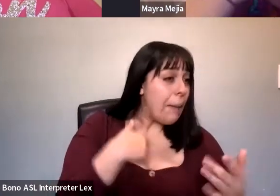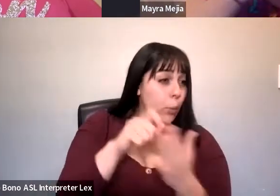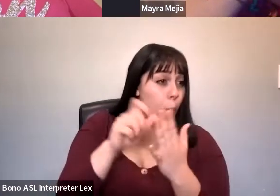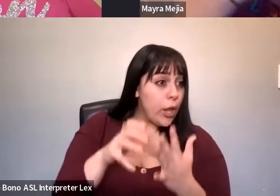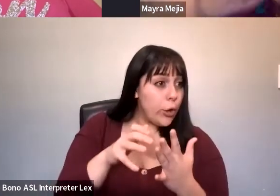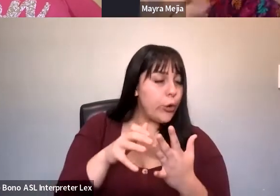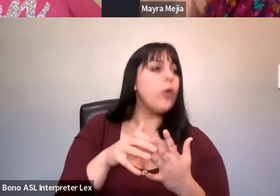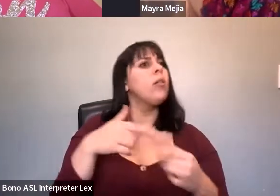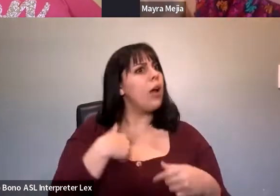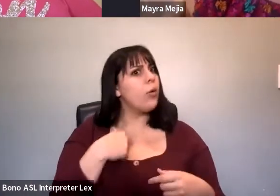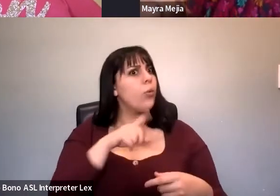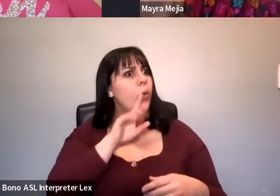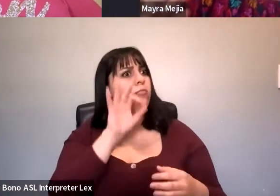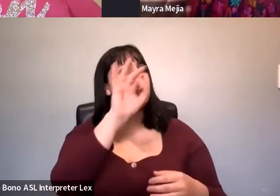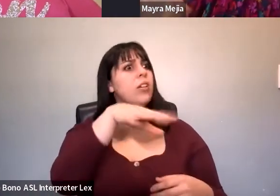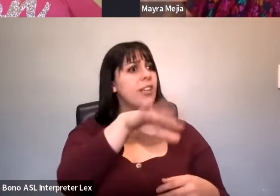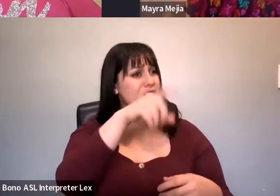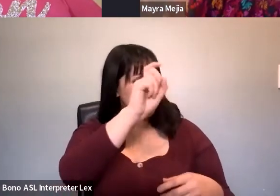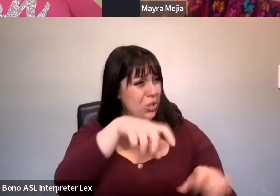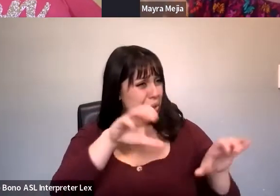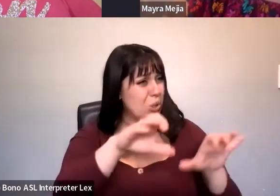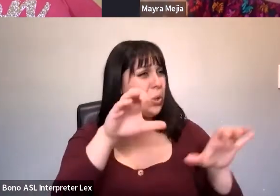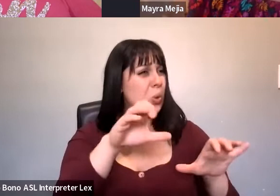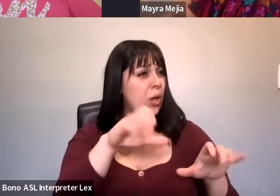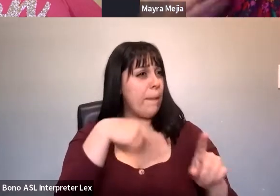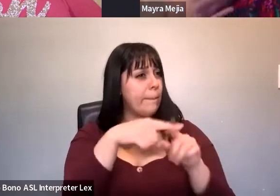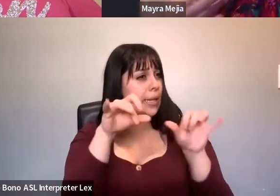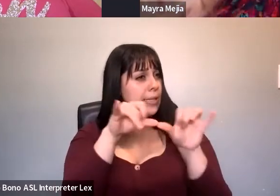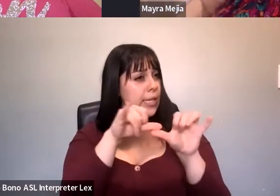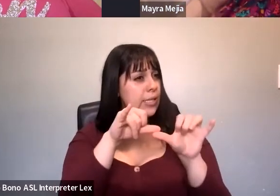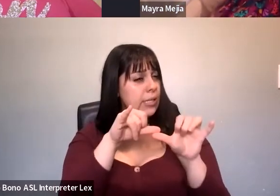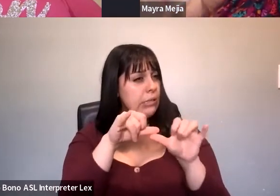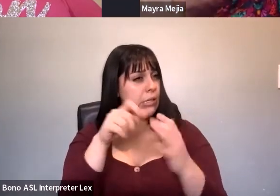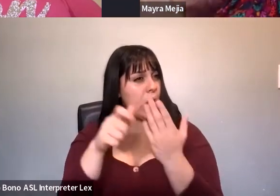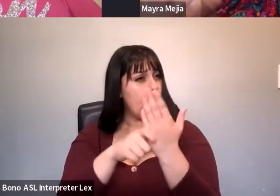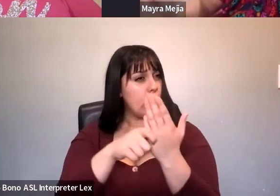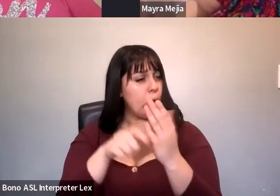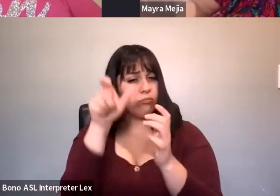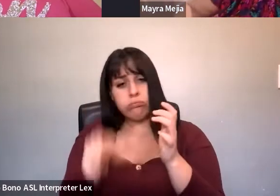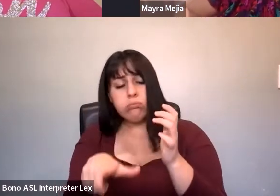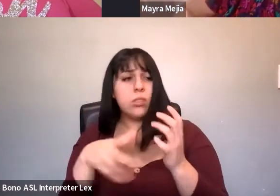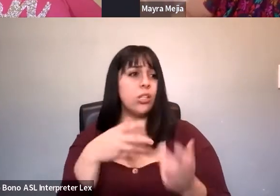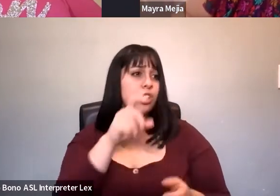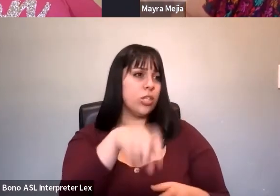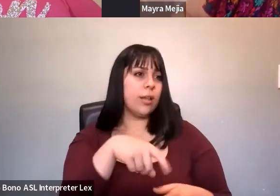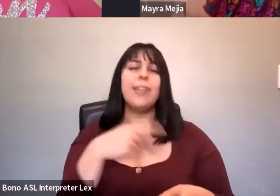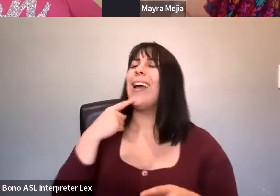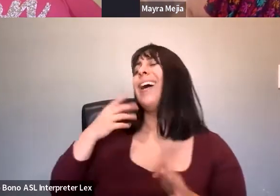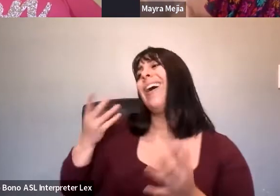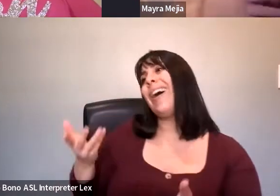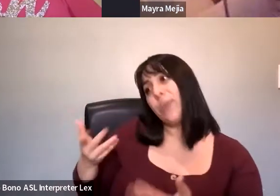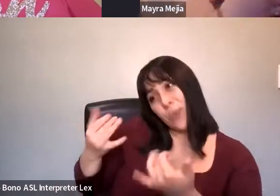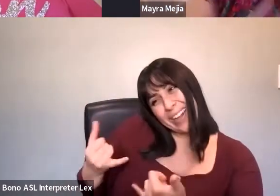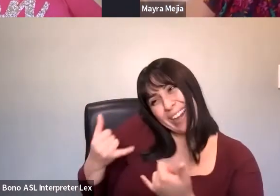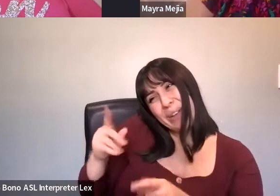a plus size column. They said not right now, but they did like come to me for other opportunities, like